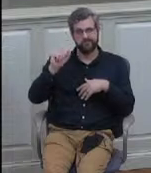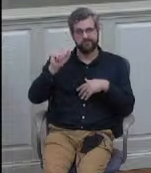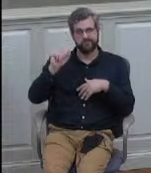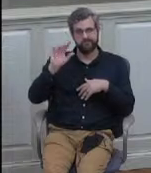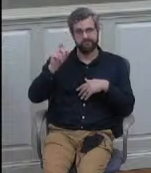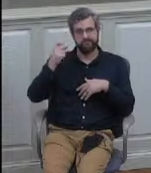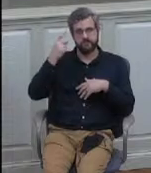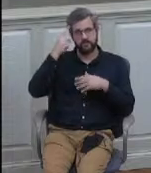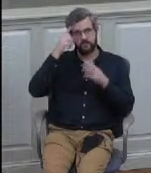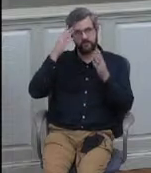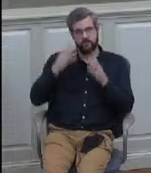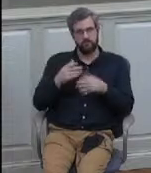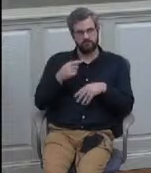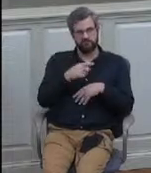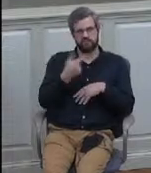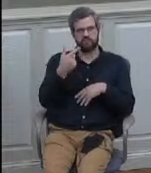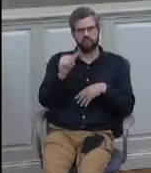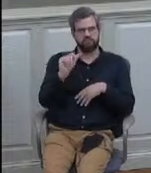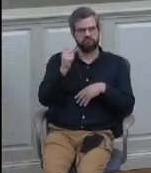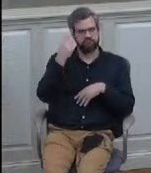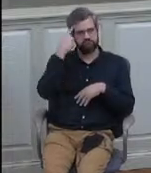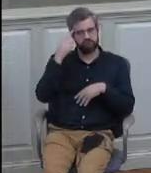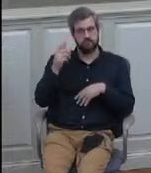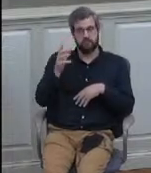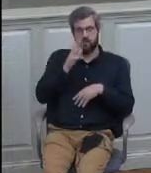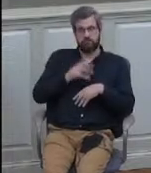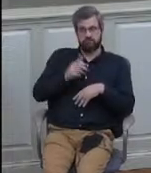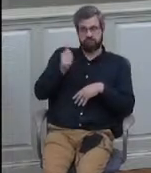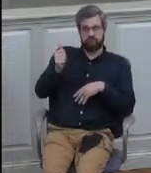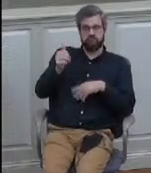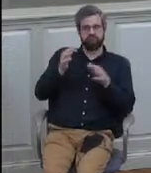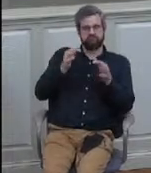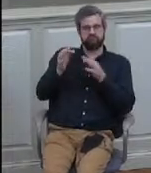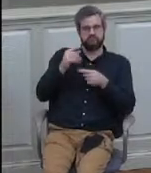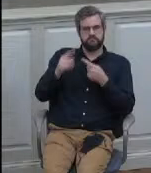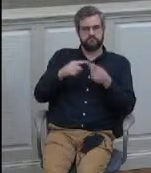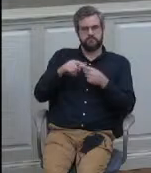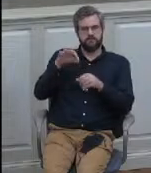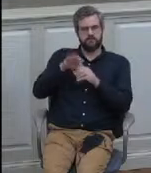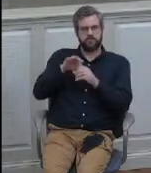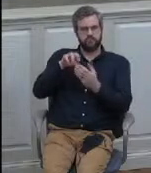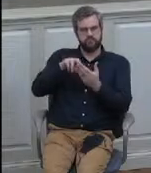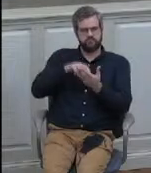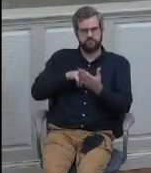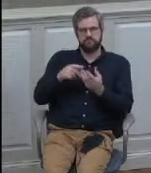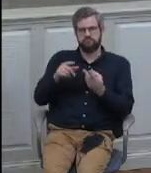the governorship of Georgia. She's going to be talking about voter registration